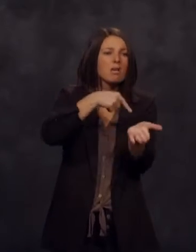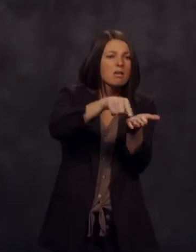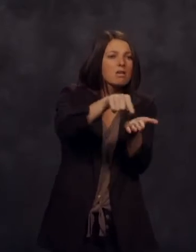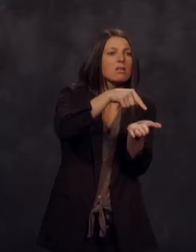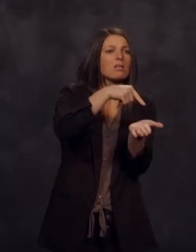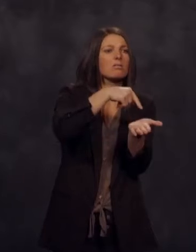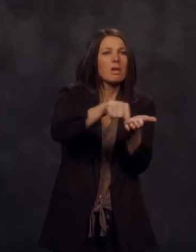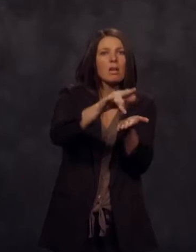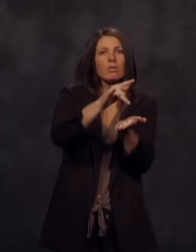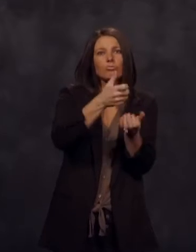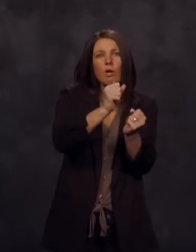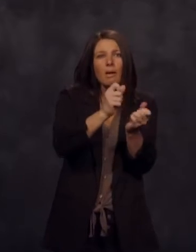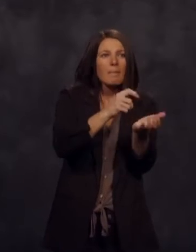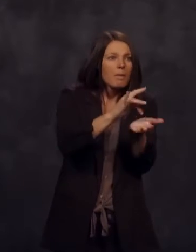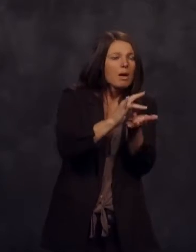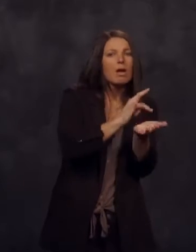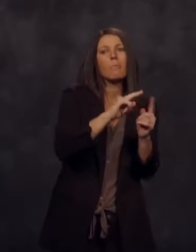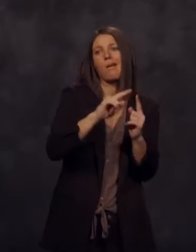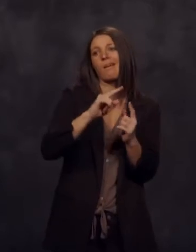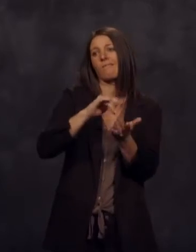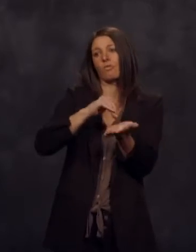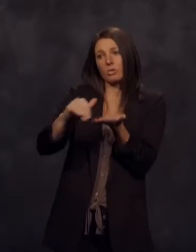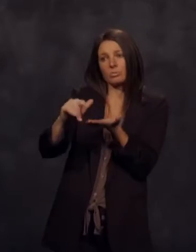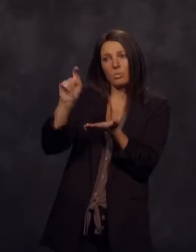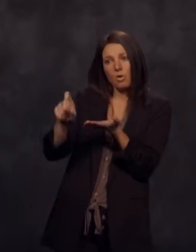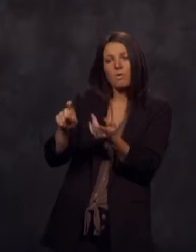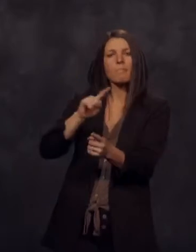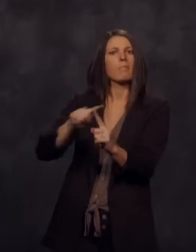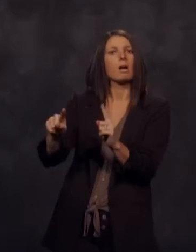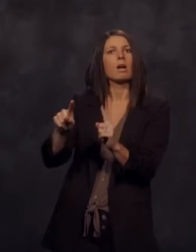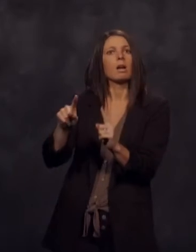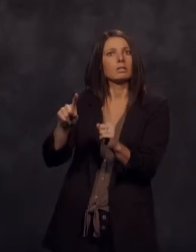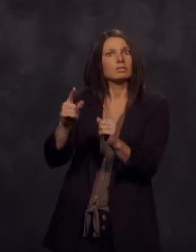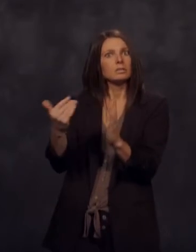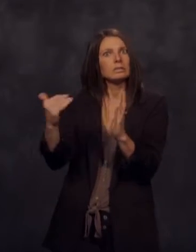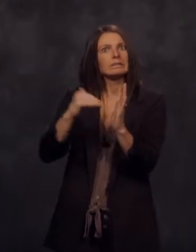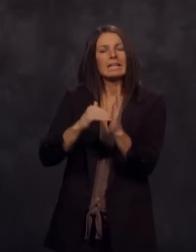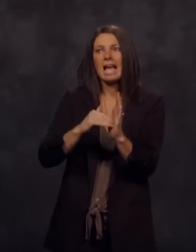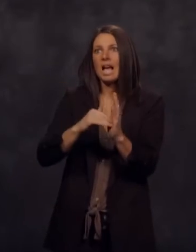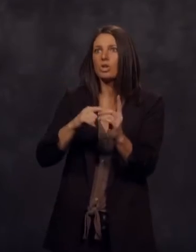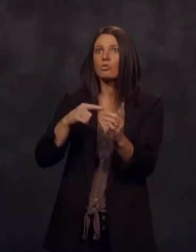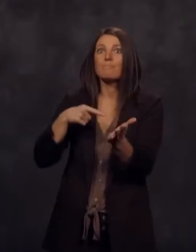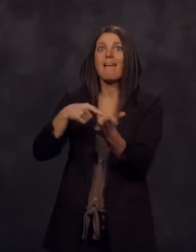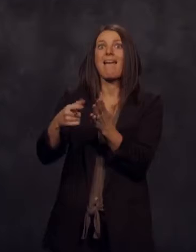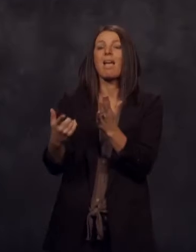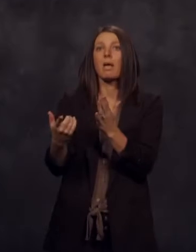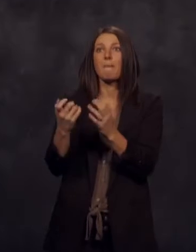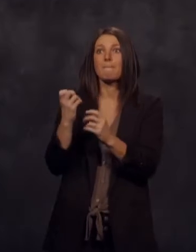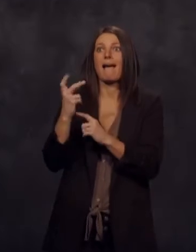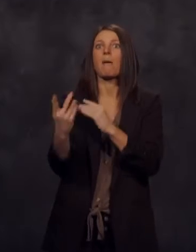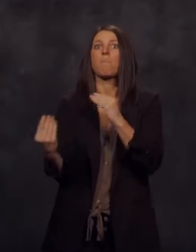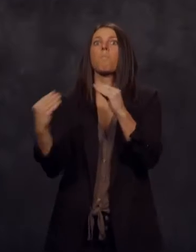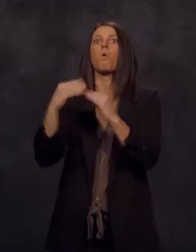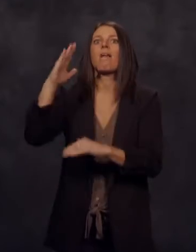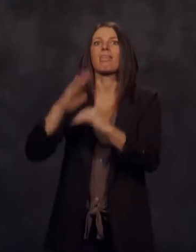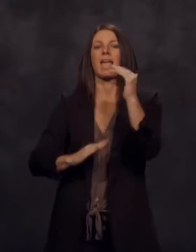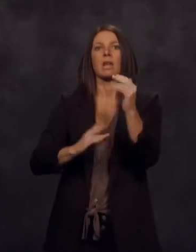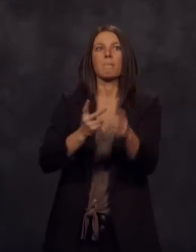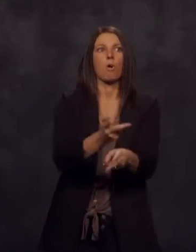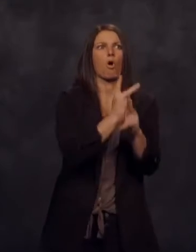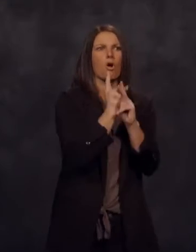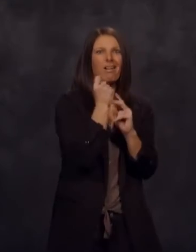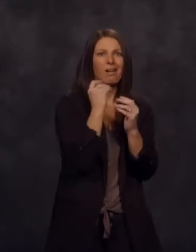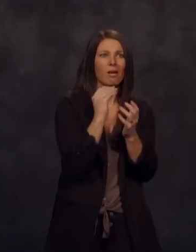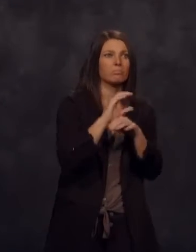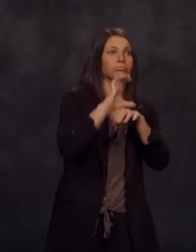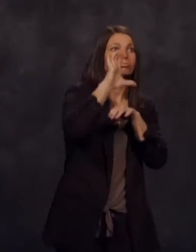consistently and they're supposed to get this forgiveness, and not to mention you're paying more than you ever borrowed. So I know I can say